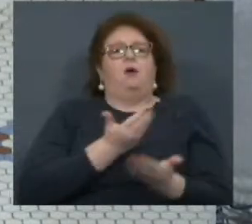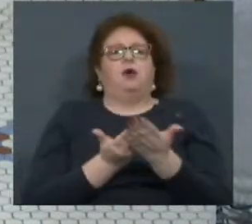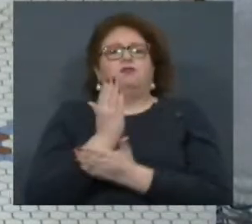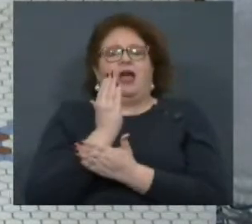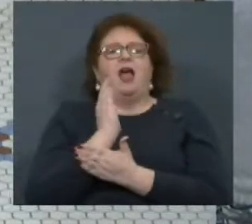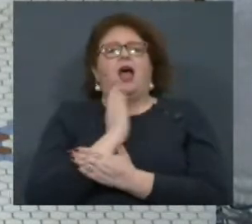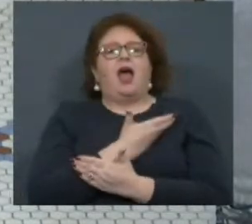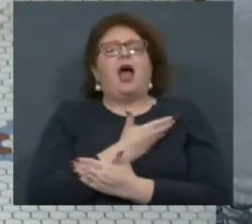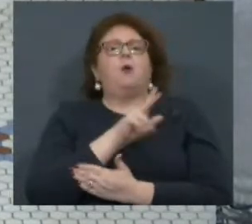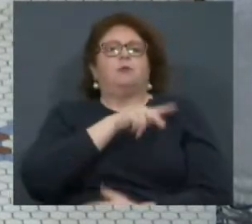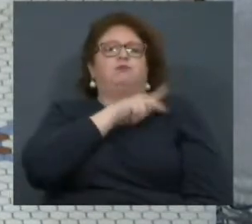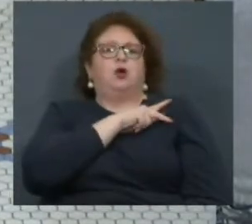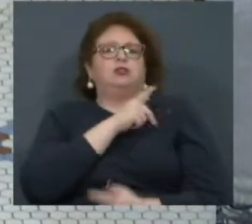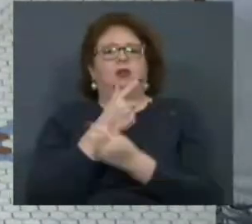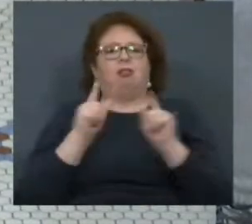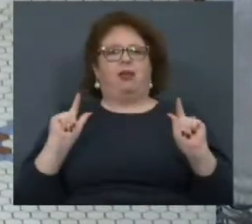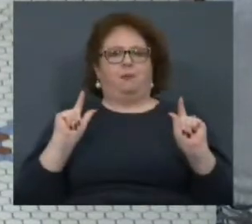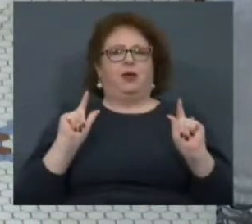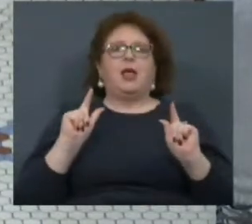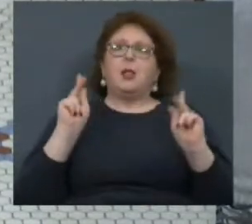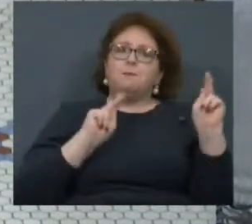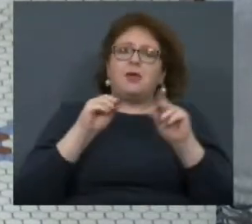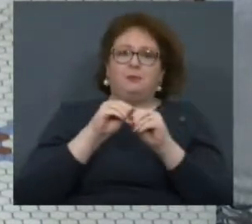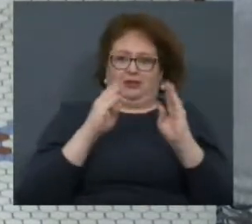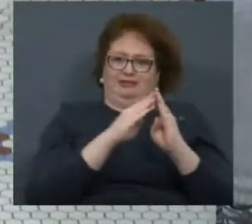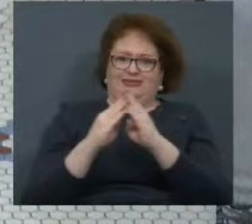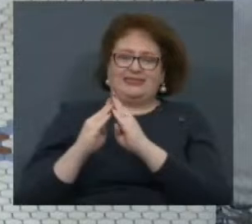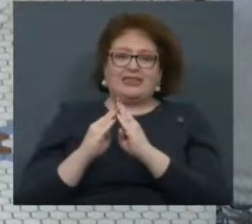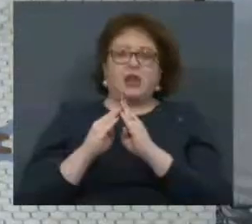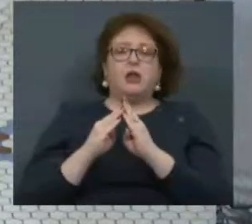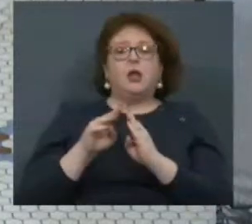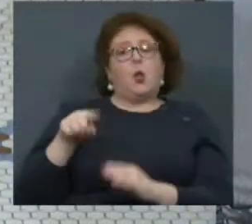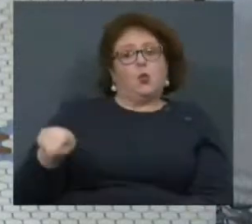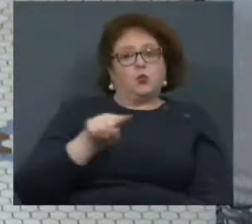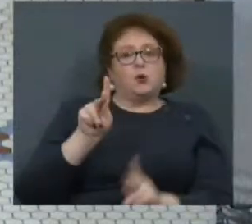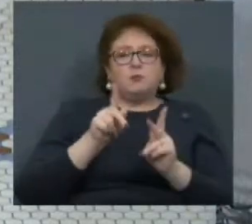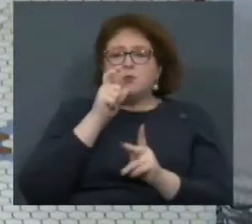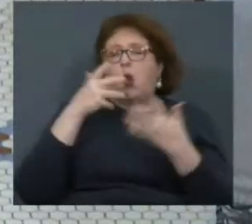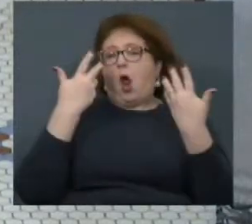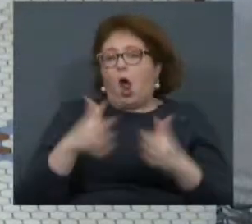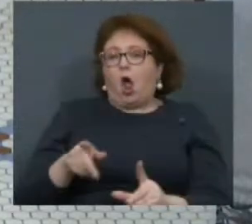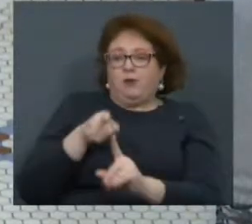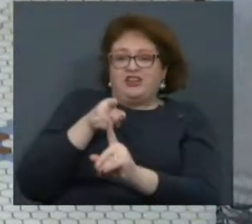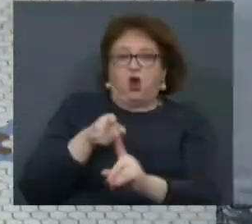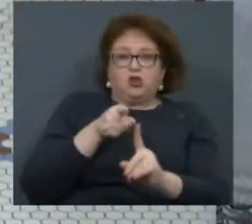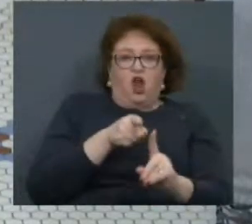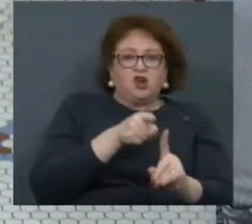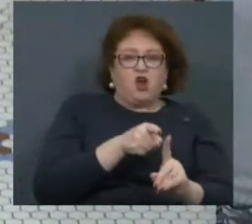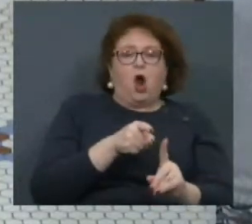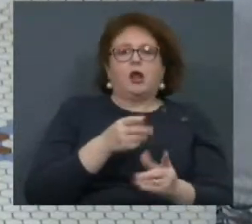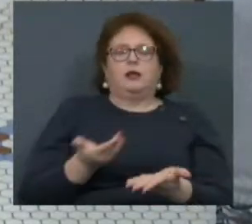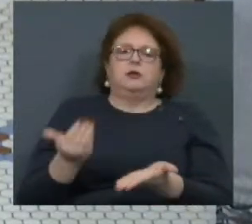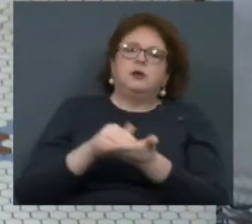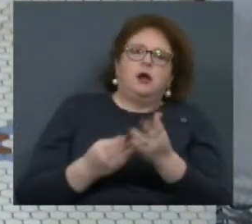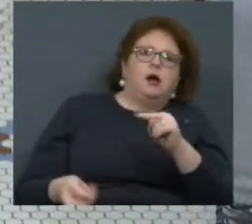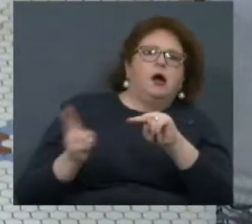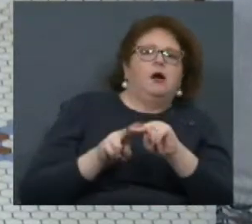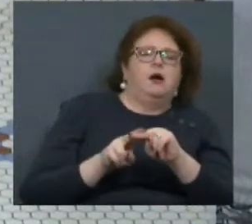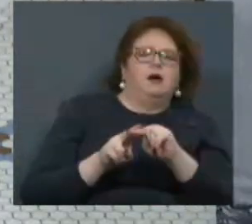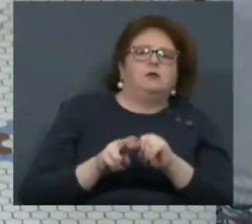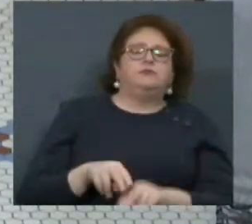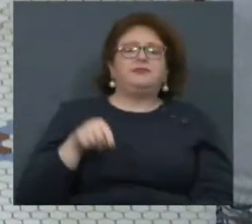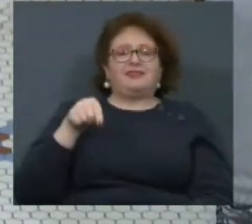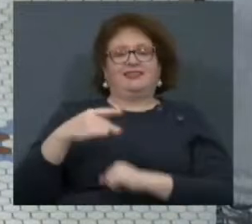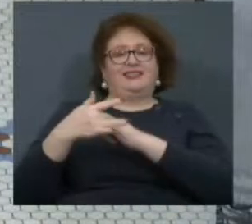this city, especially people who are already targeted by policing and surveillance. Decisions about technology like this